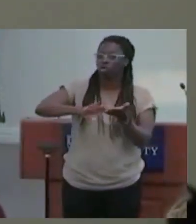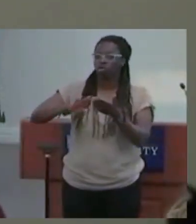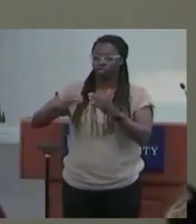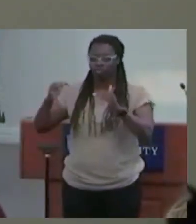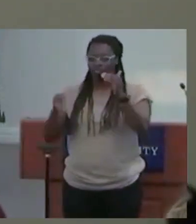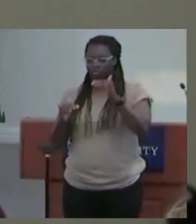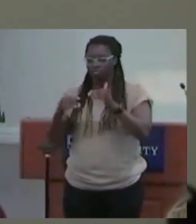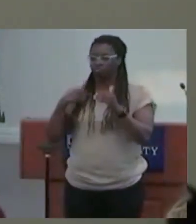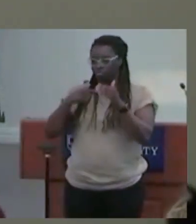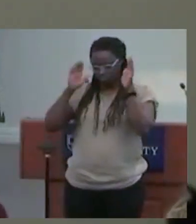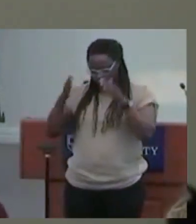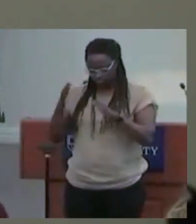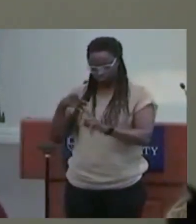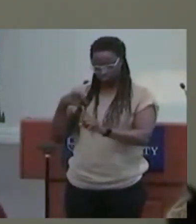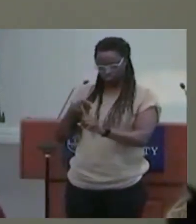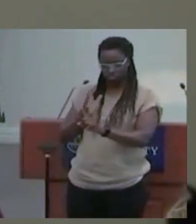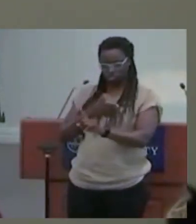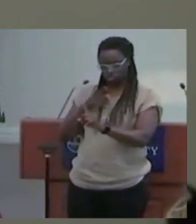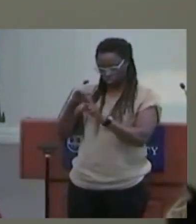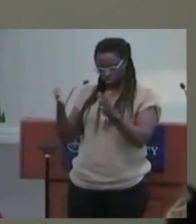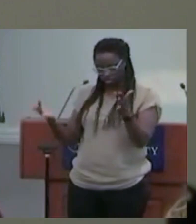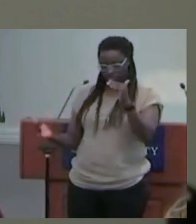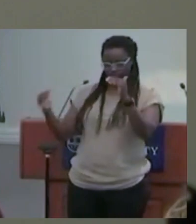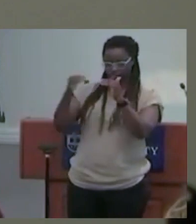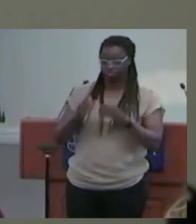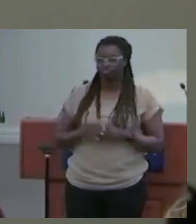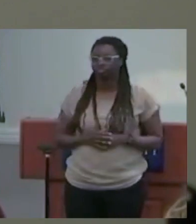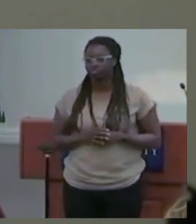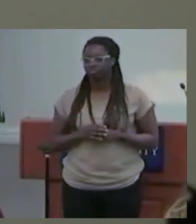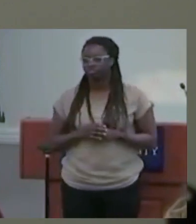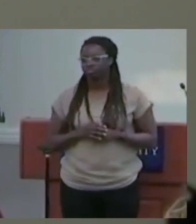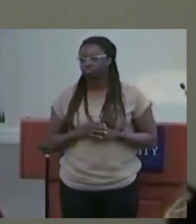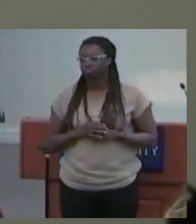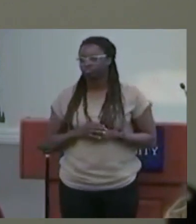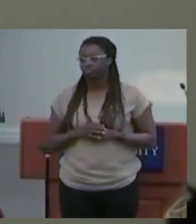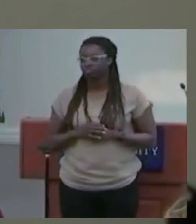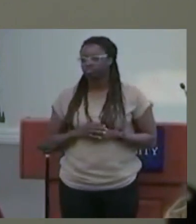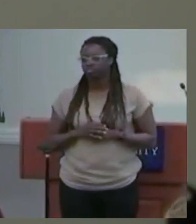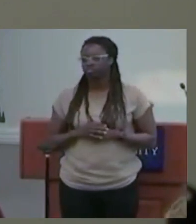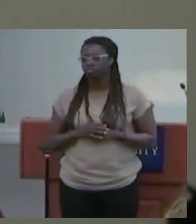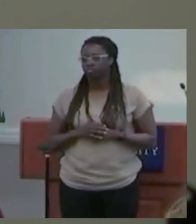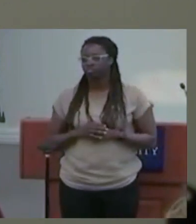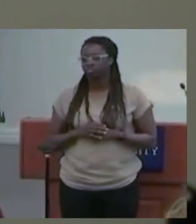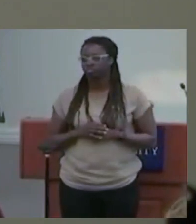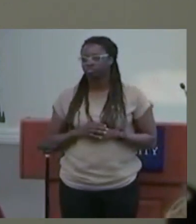to lead with and go with, in that it's not that